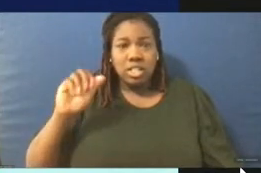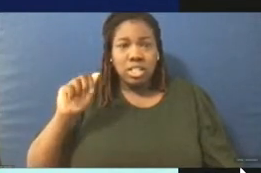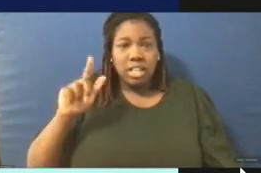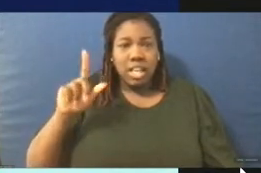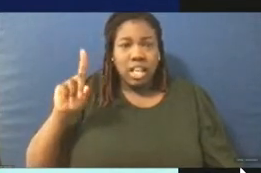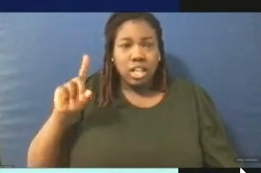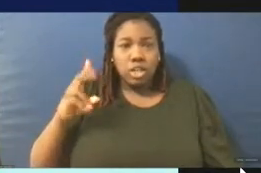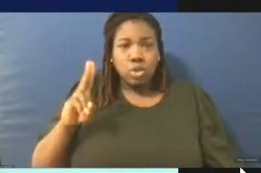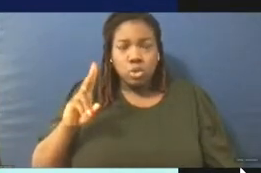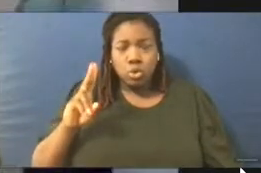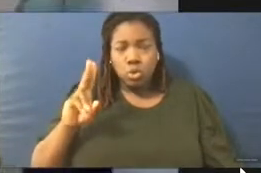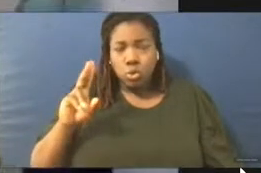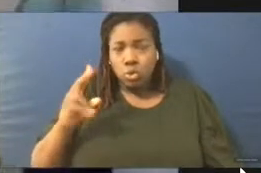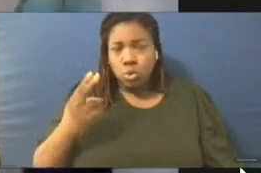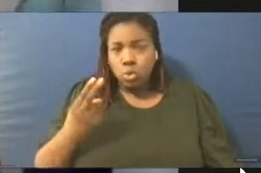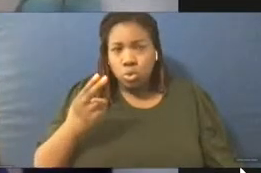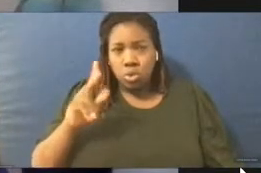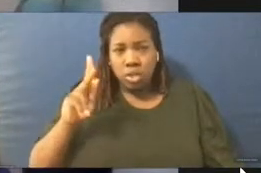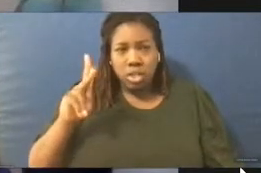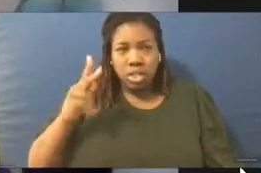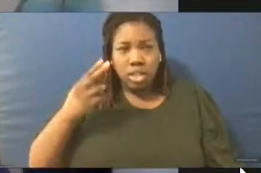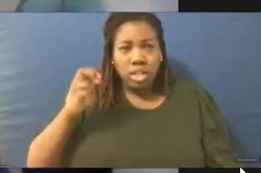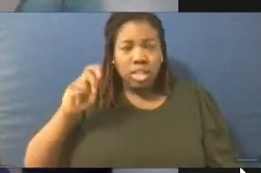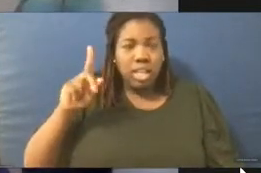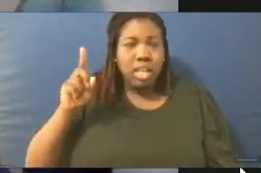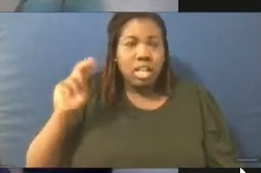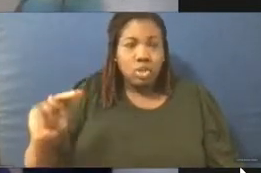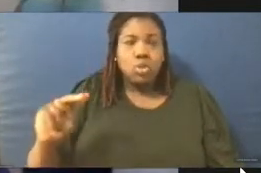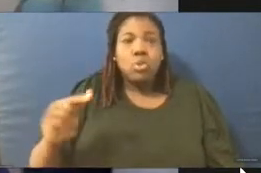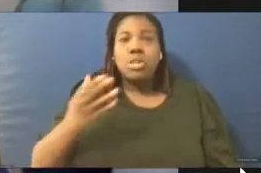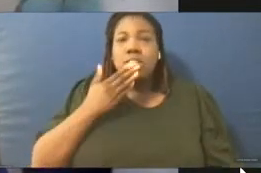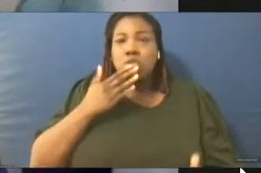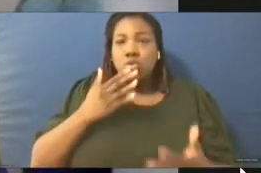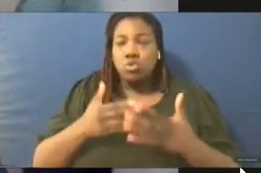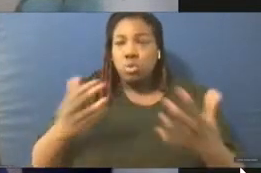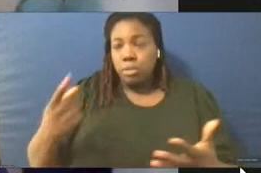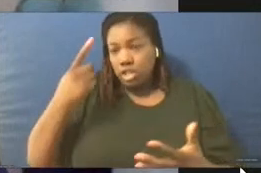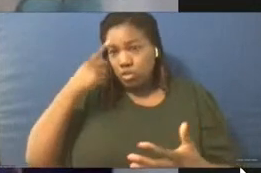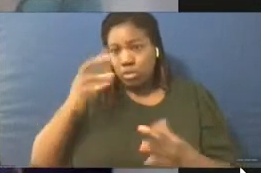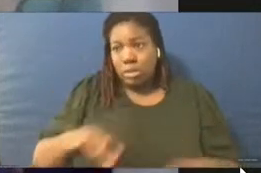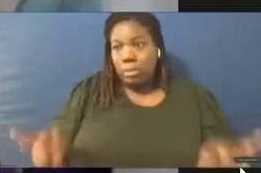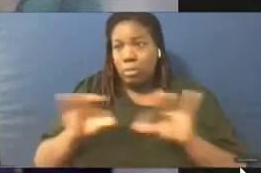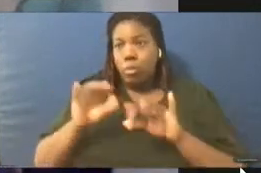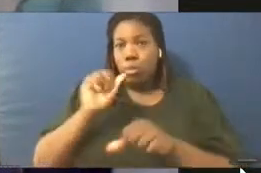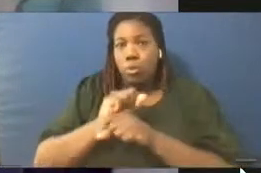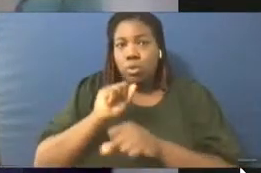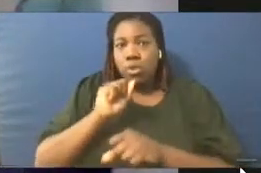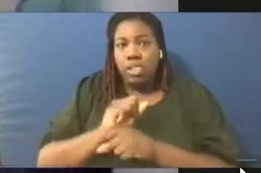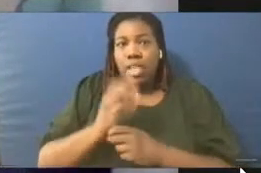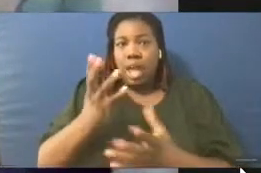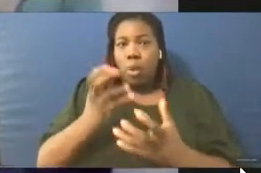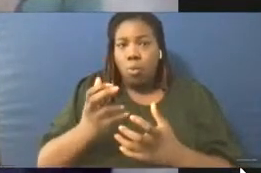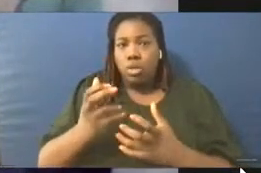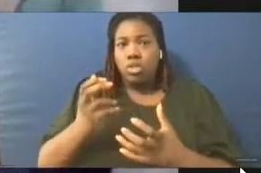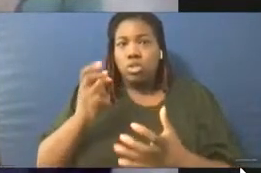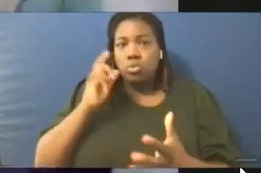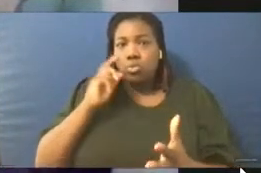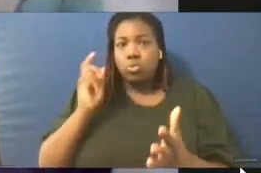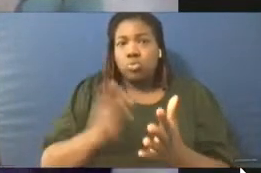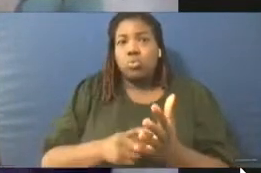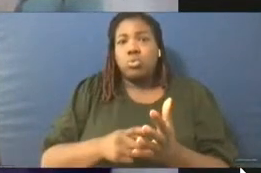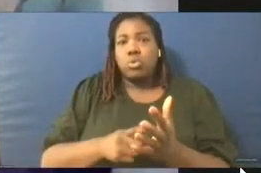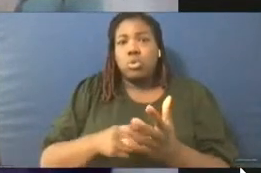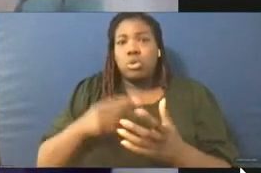Yes, wanted to really thank the subcommittee for this important work. I wanted to take note of the